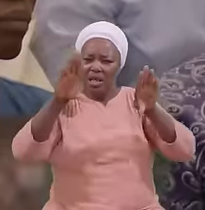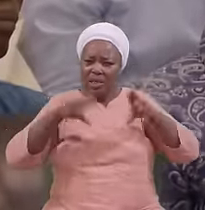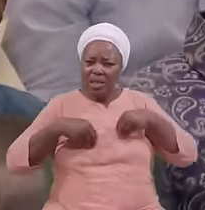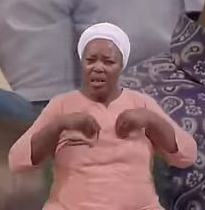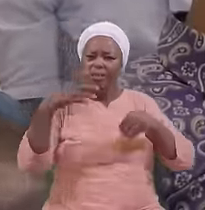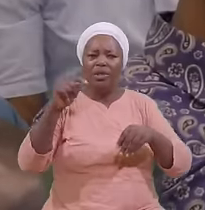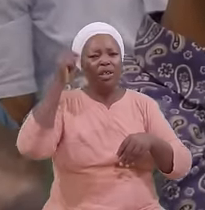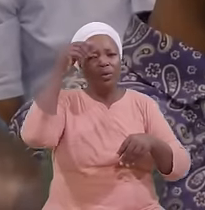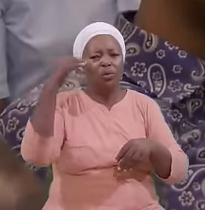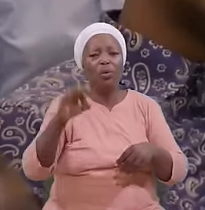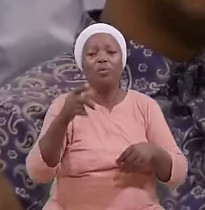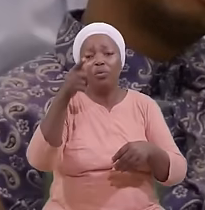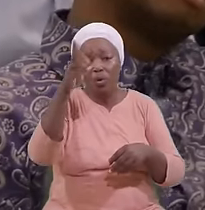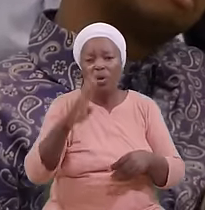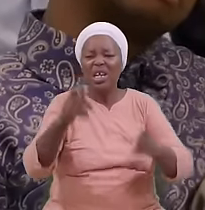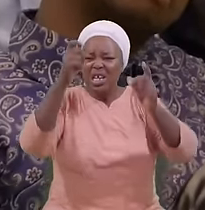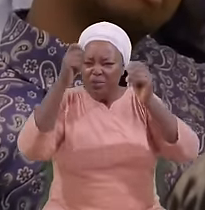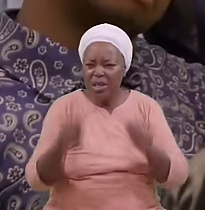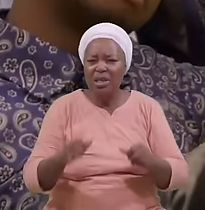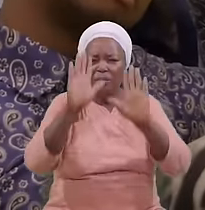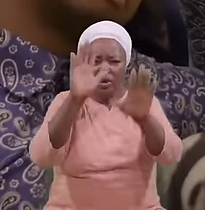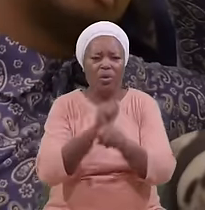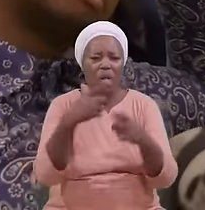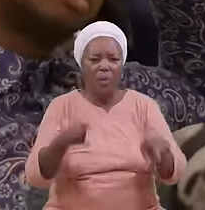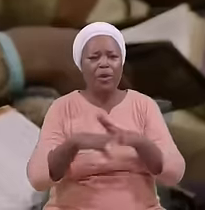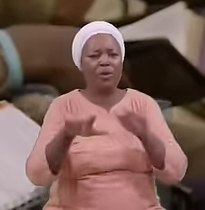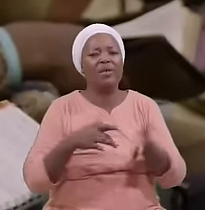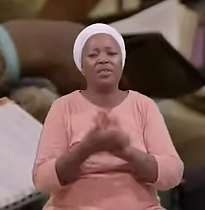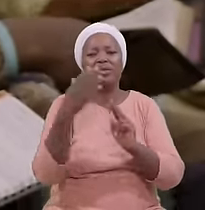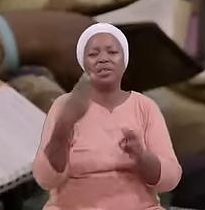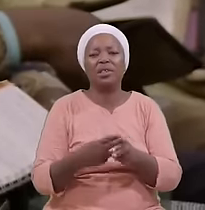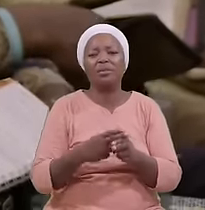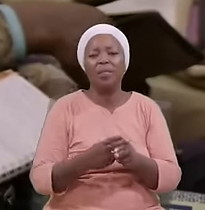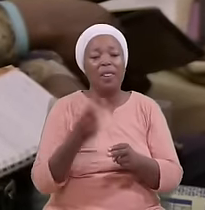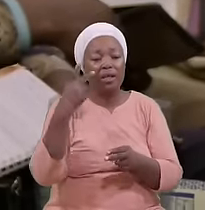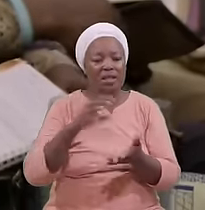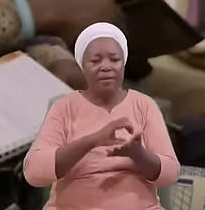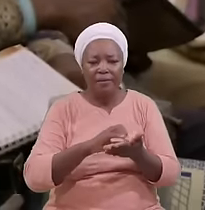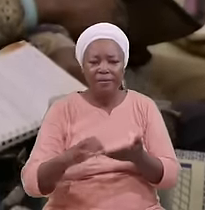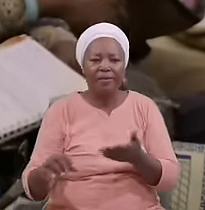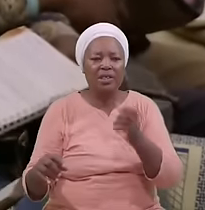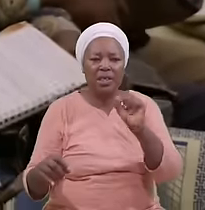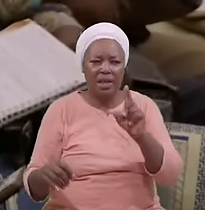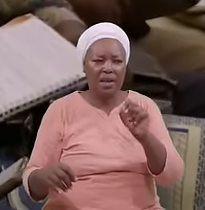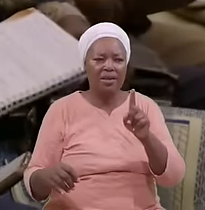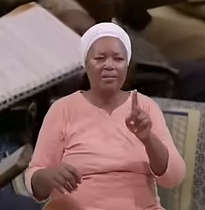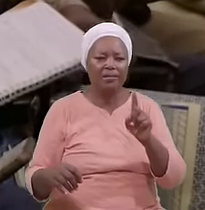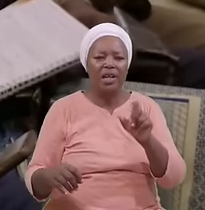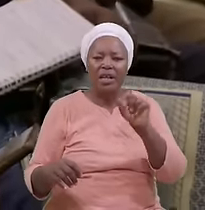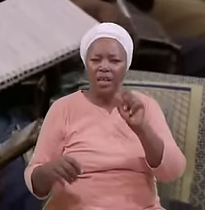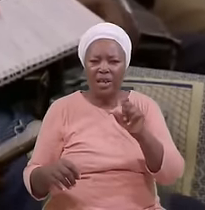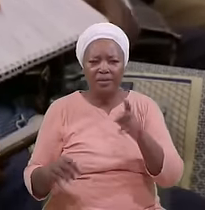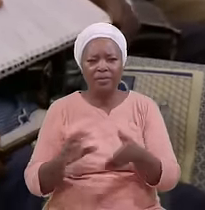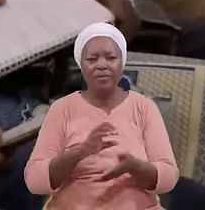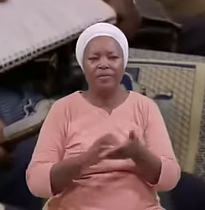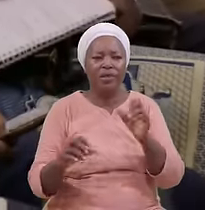God, immediately miracle will happen in your life. Look at verse 11. In verse